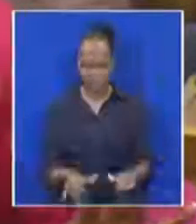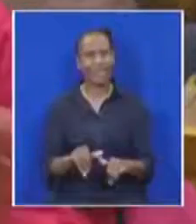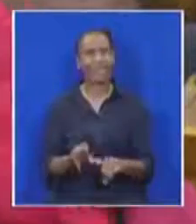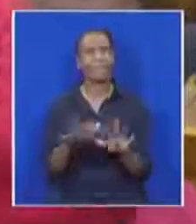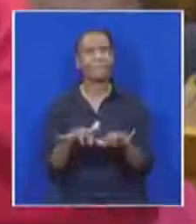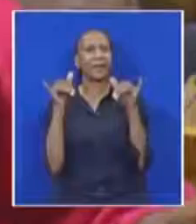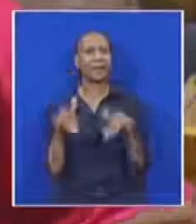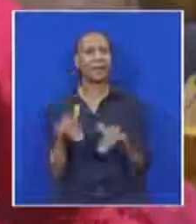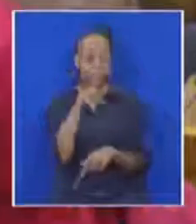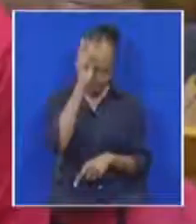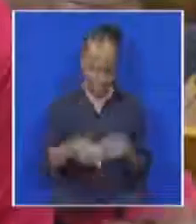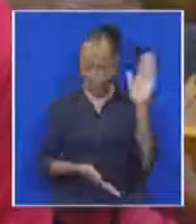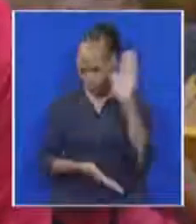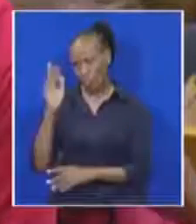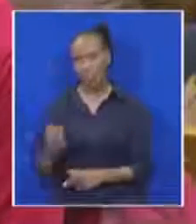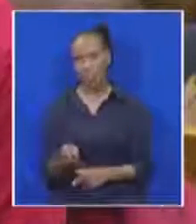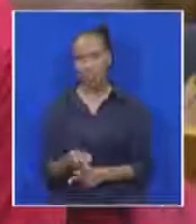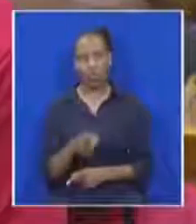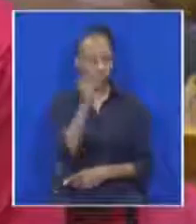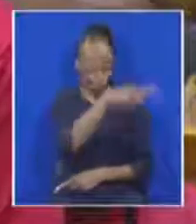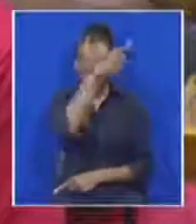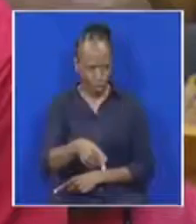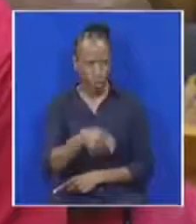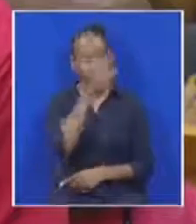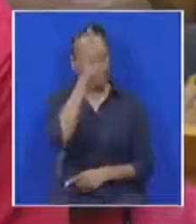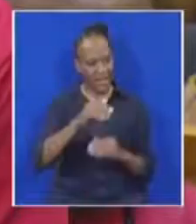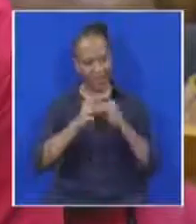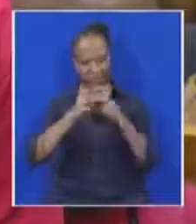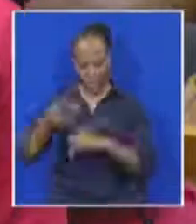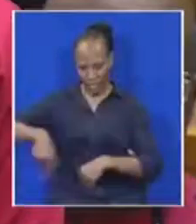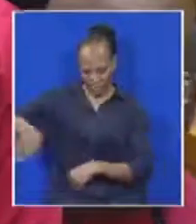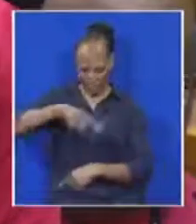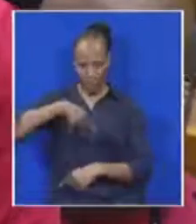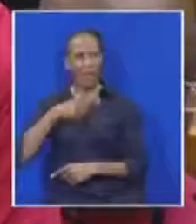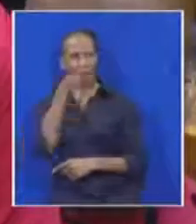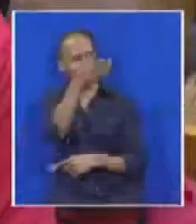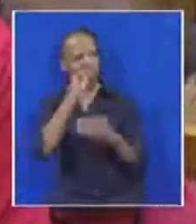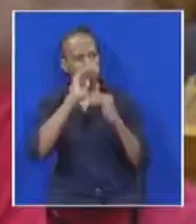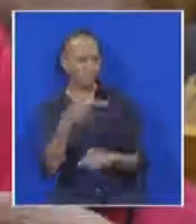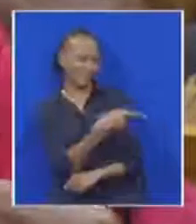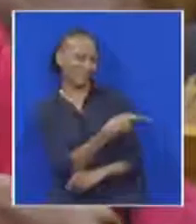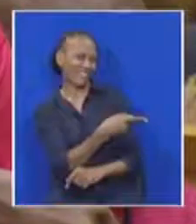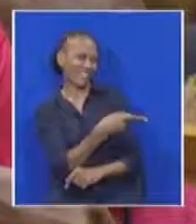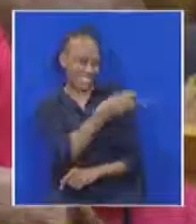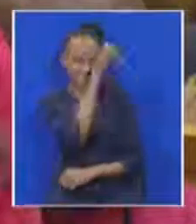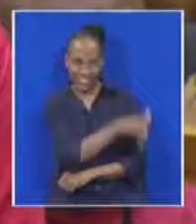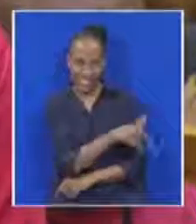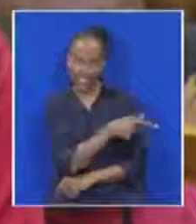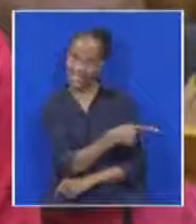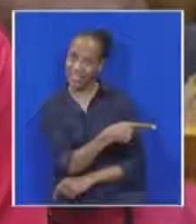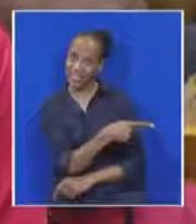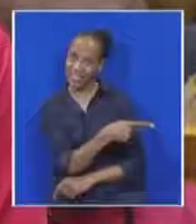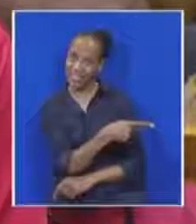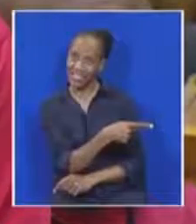should leave. Honorable Ngozi, you are wrong not to protect us. You're protecting him to stay here. As